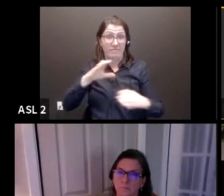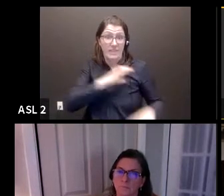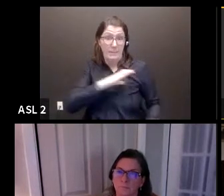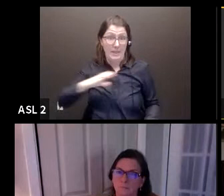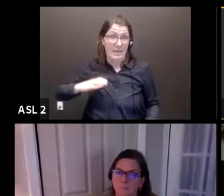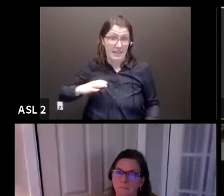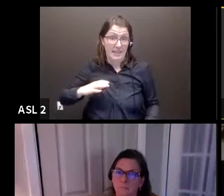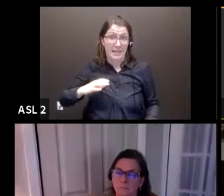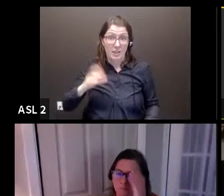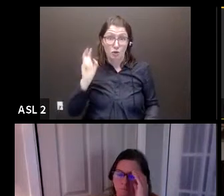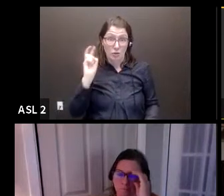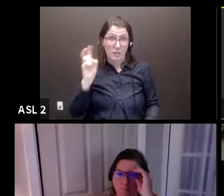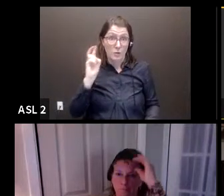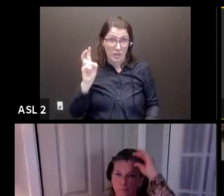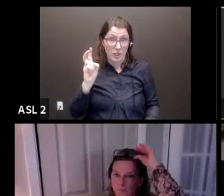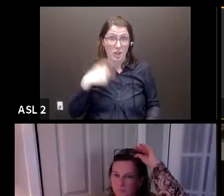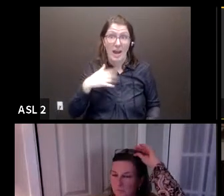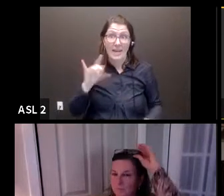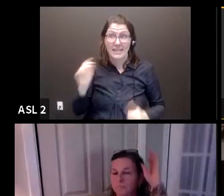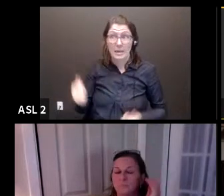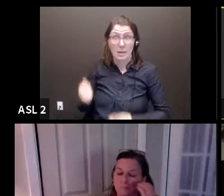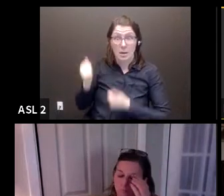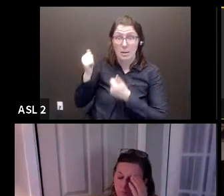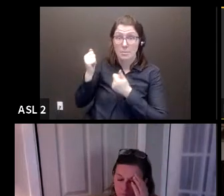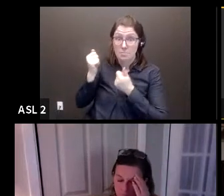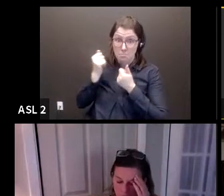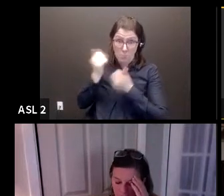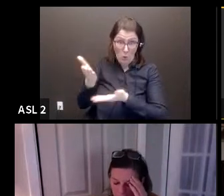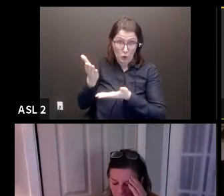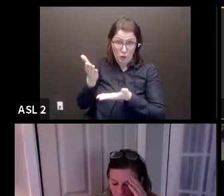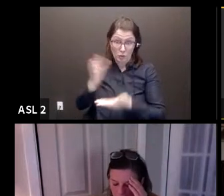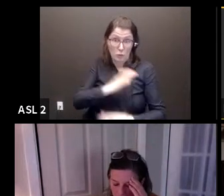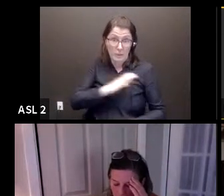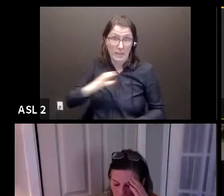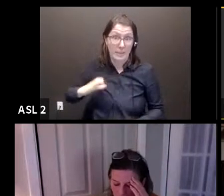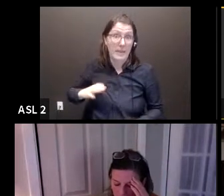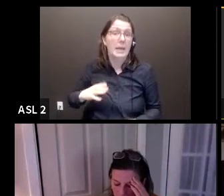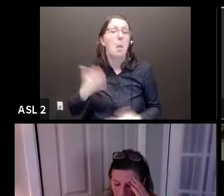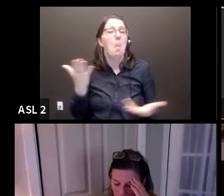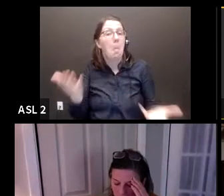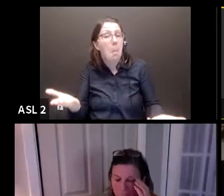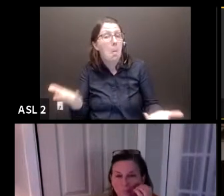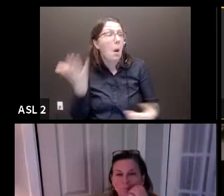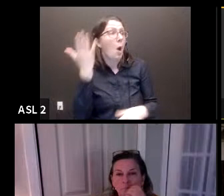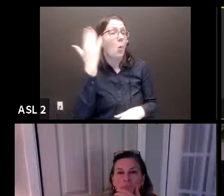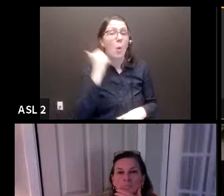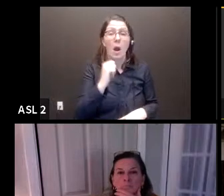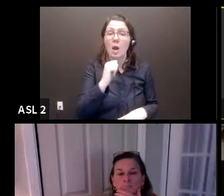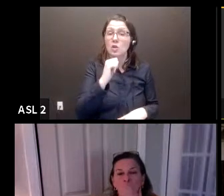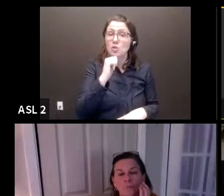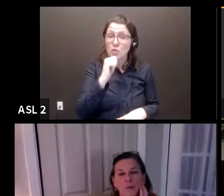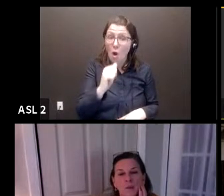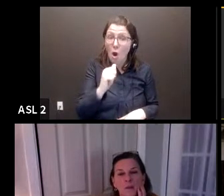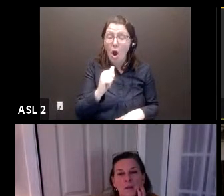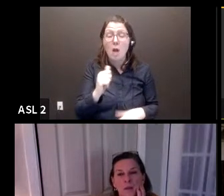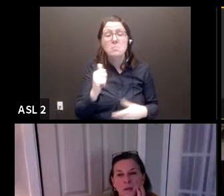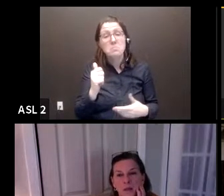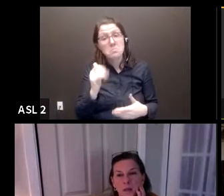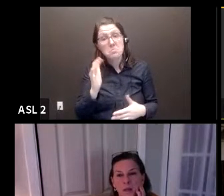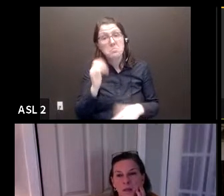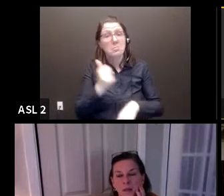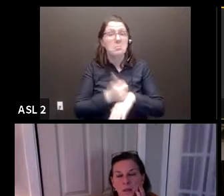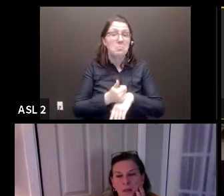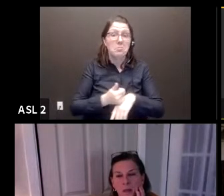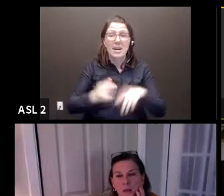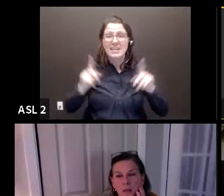committee to on a pilot basis as a city to look for opportunities perhaps